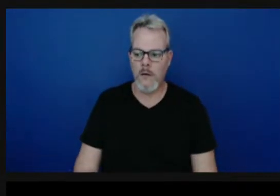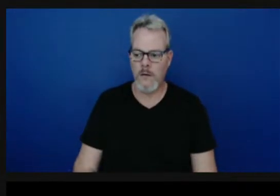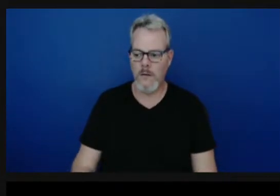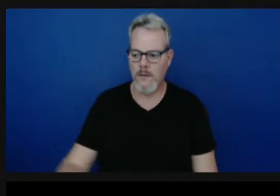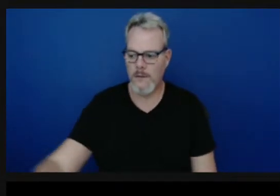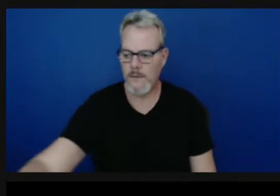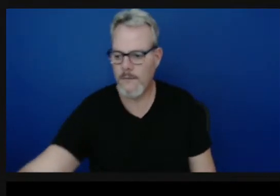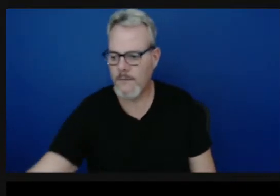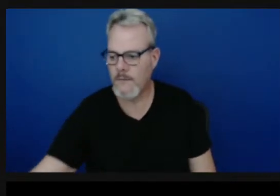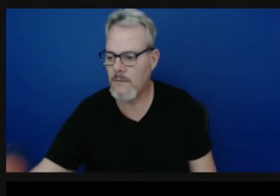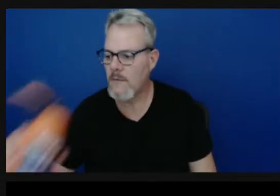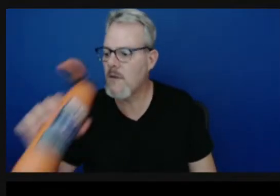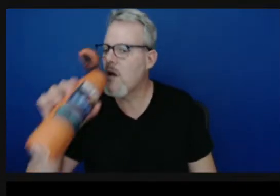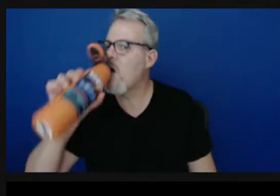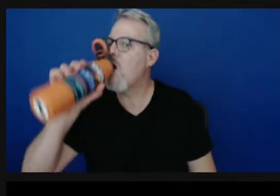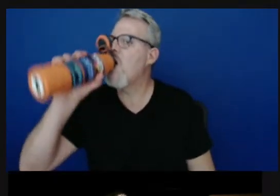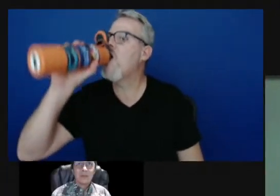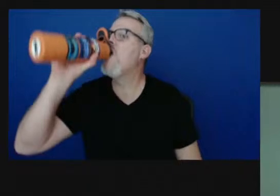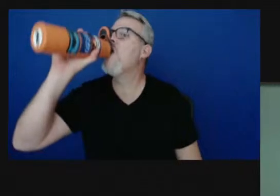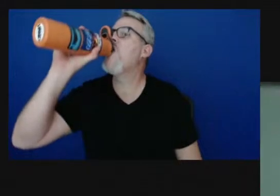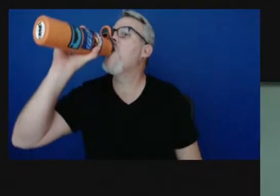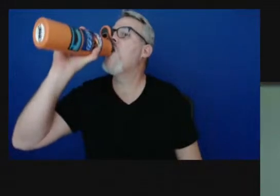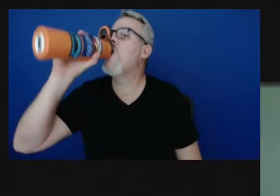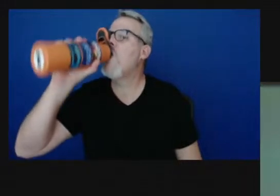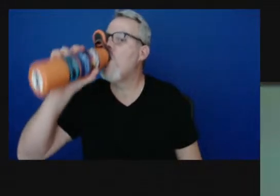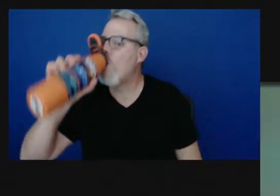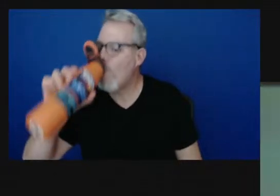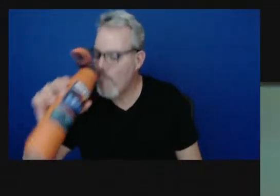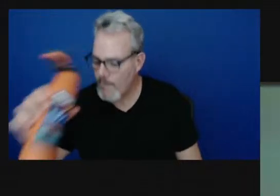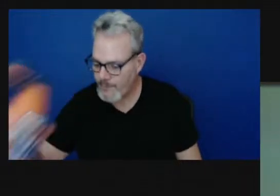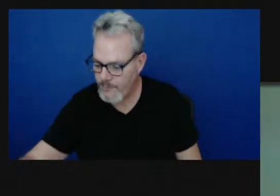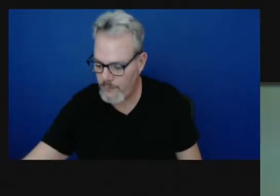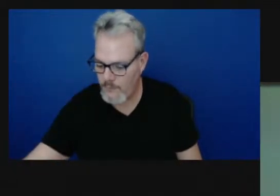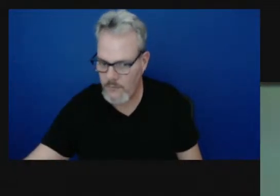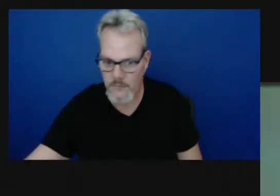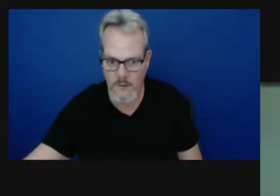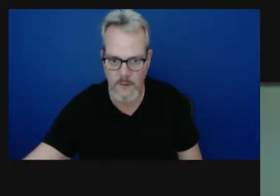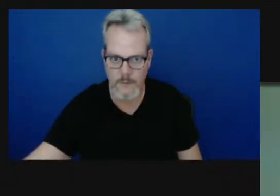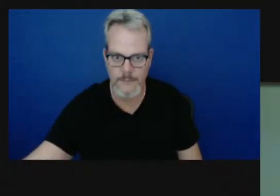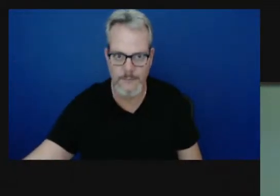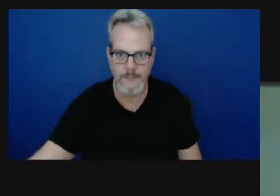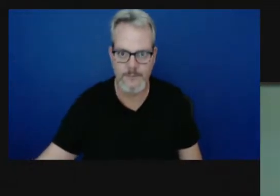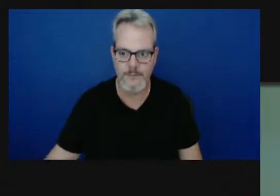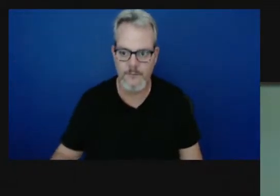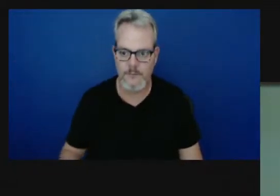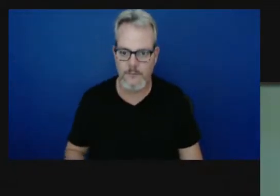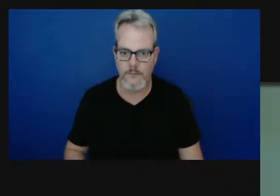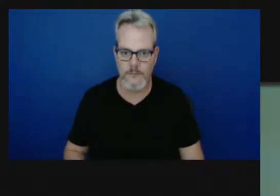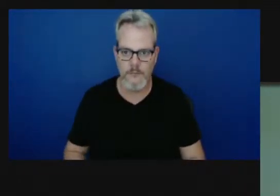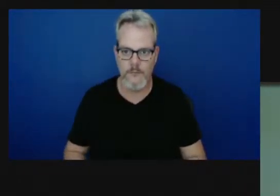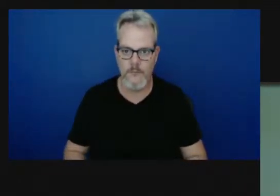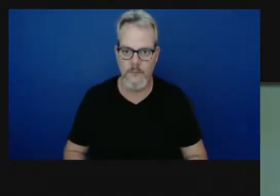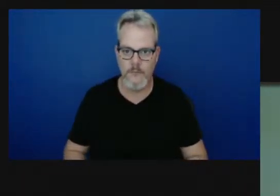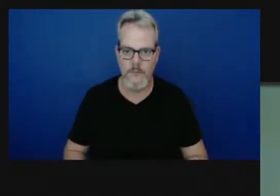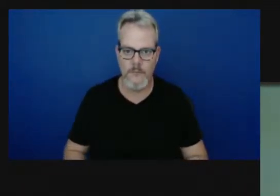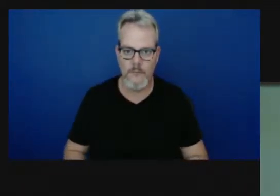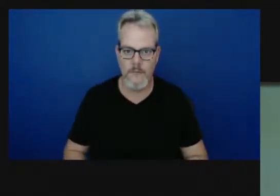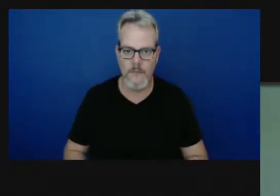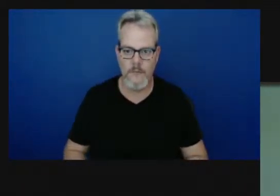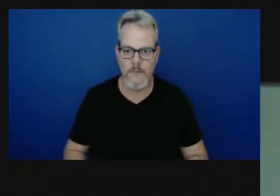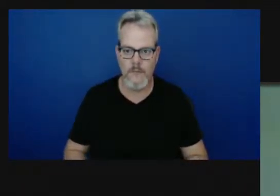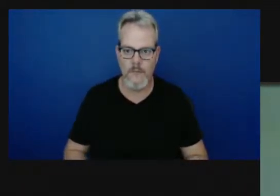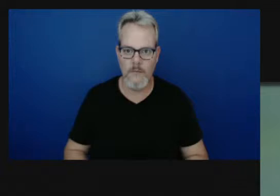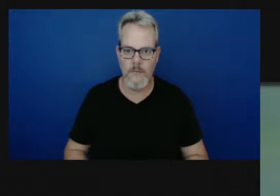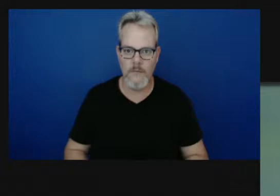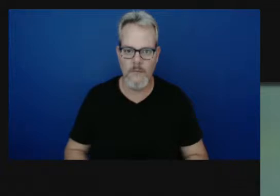I want to shift gears and talk about the nature of the material that was ejected during the explosions that have been showed. First of